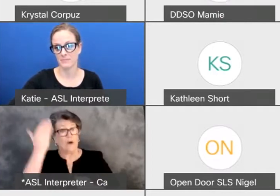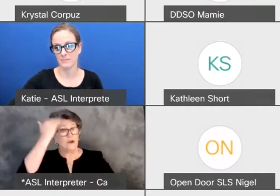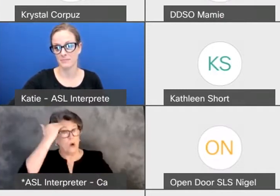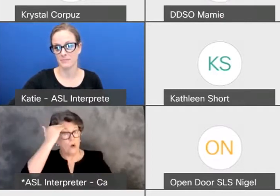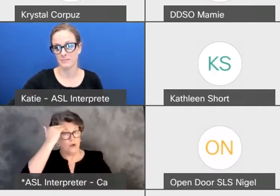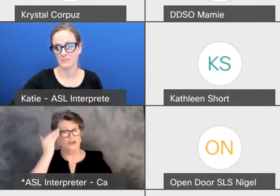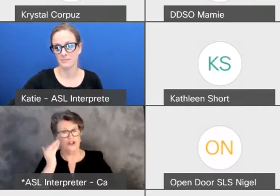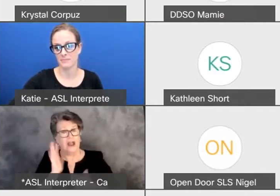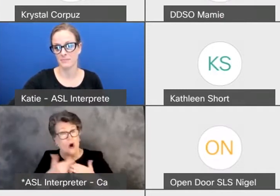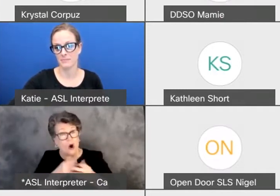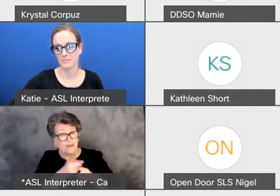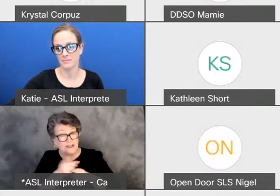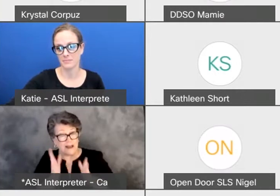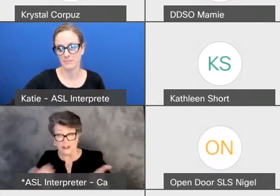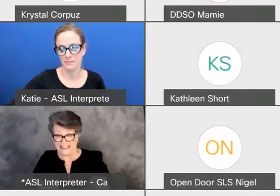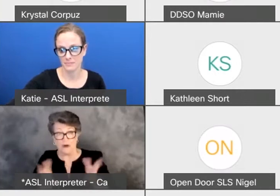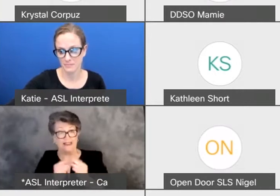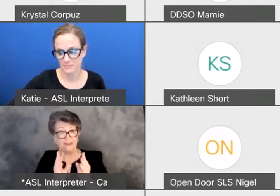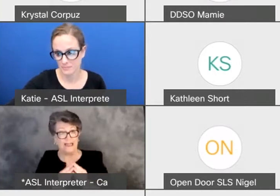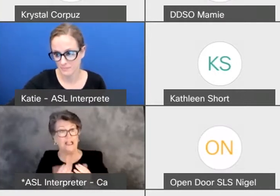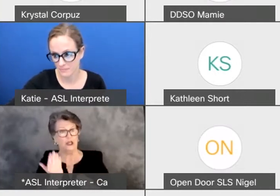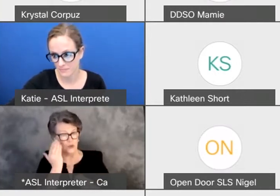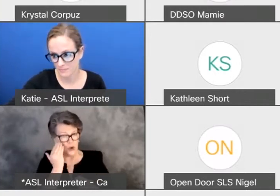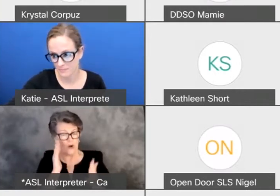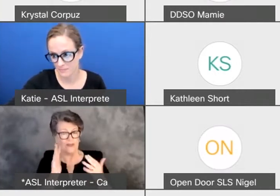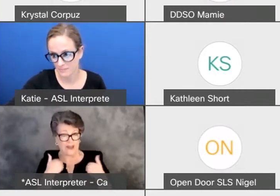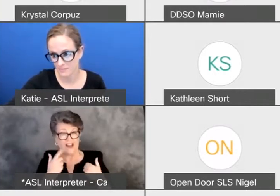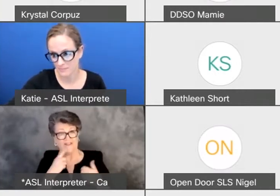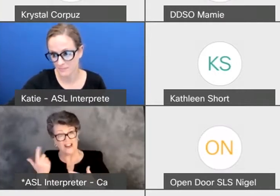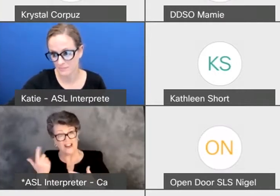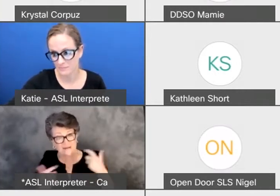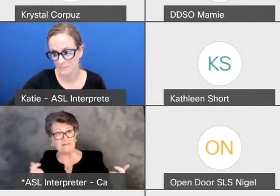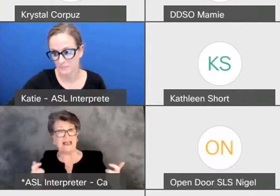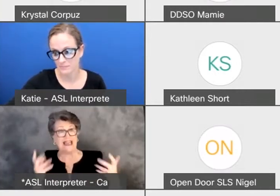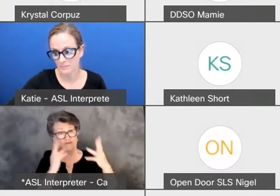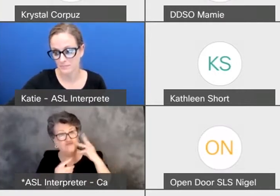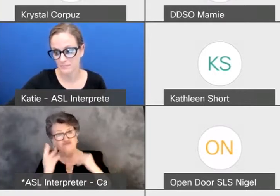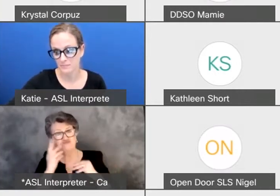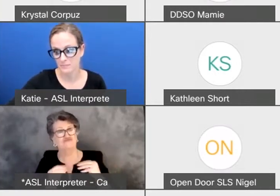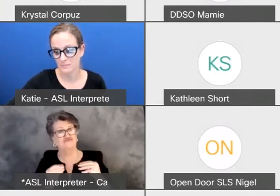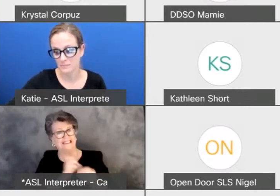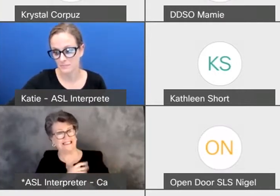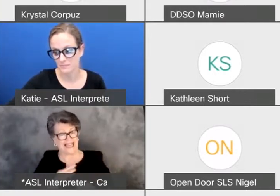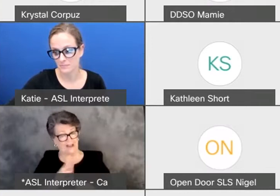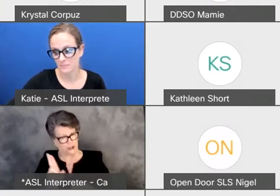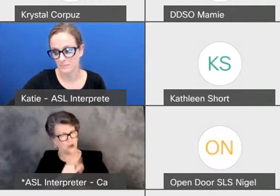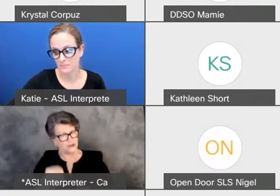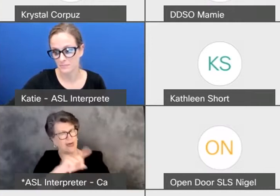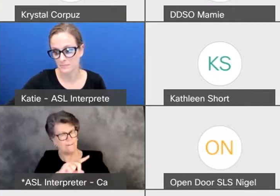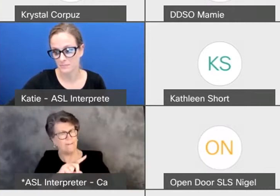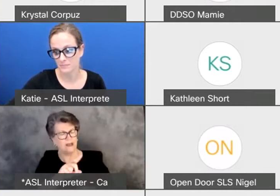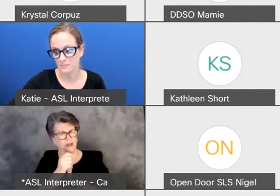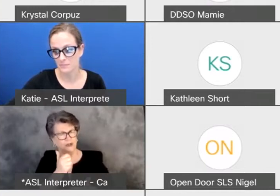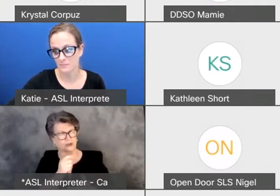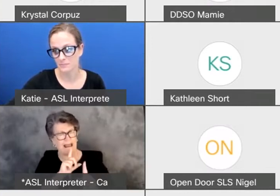these specialists that are here in this meeting. You know that we've got a very big, rich community services staff. Please use them to help answer